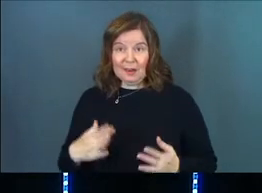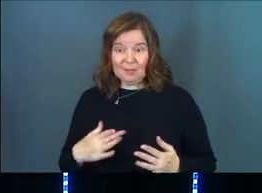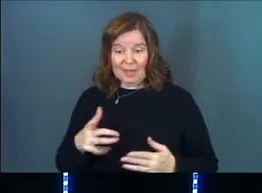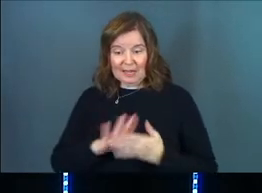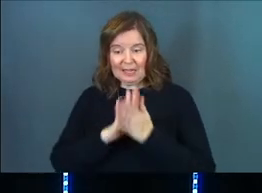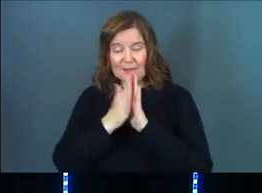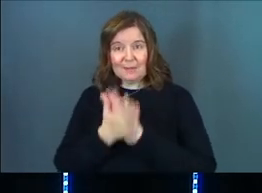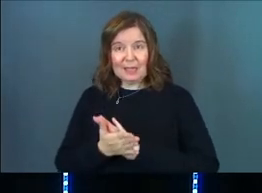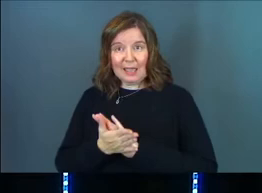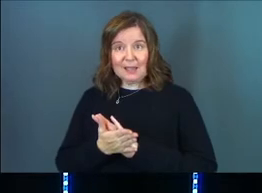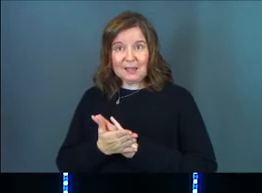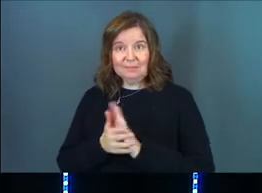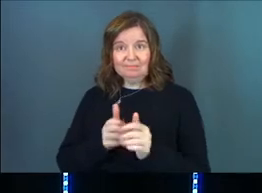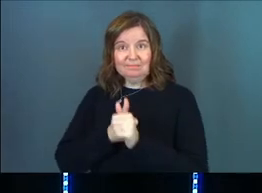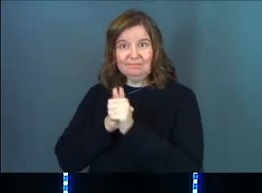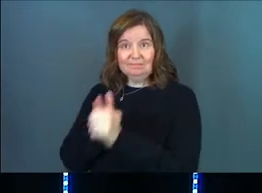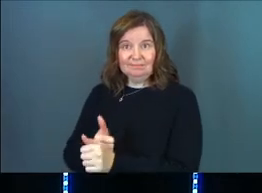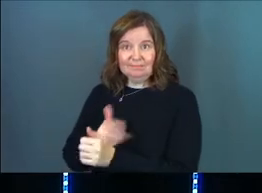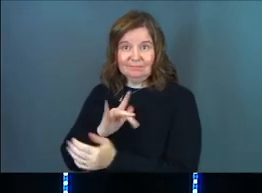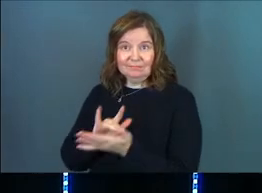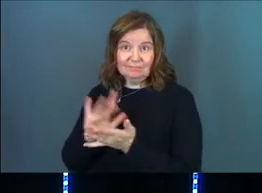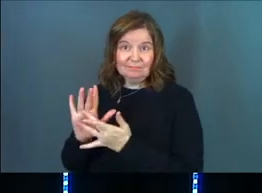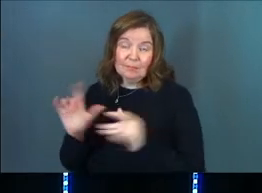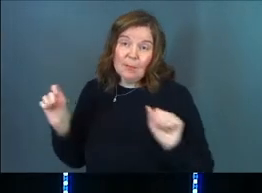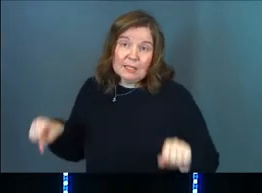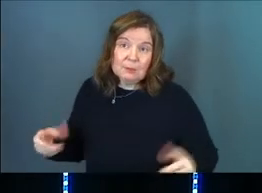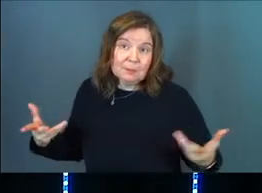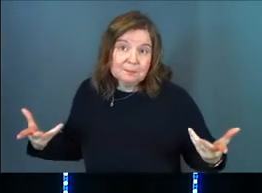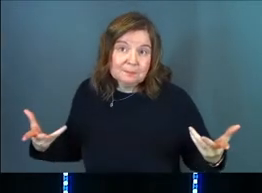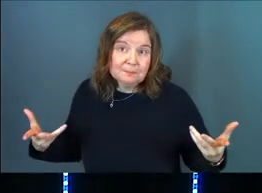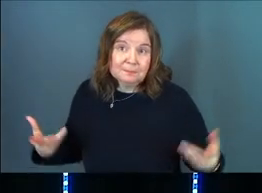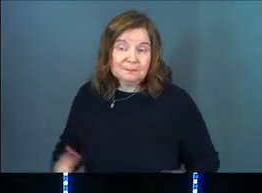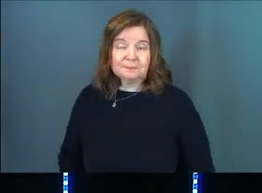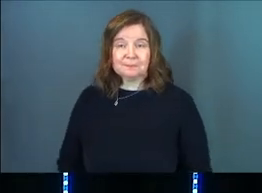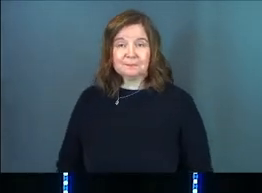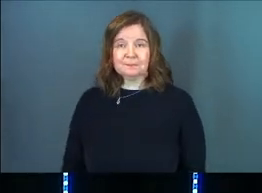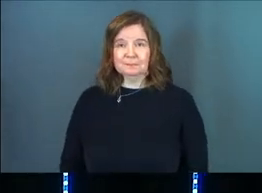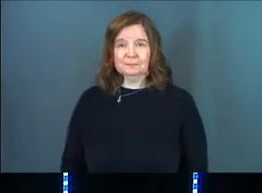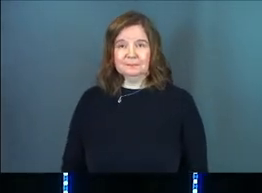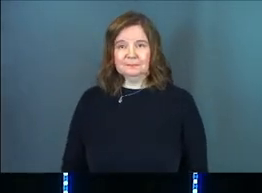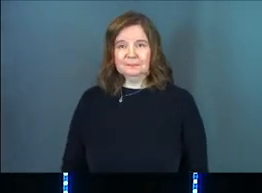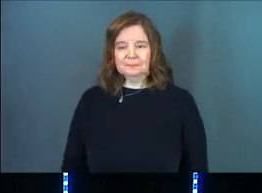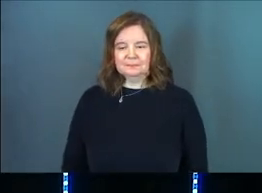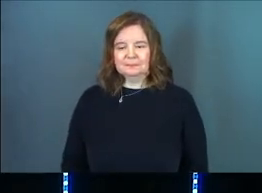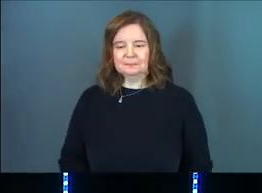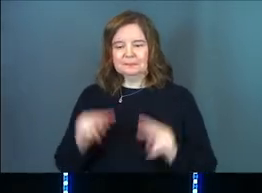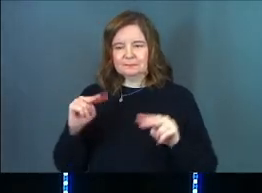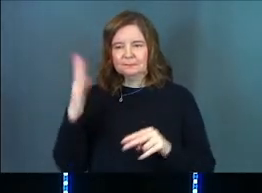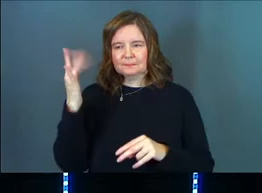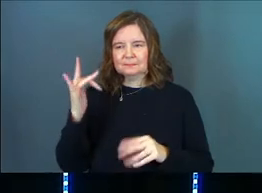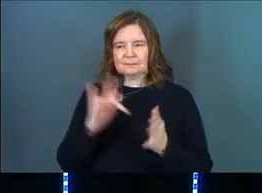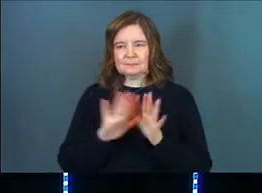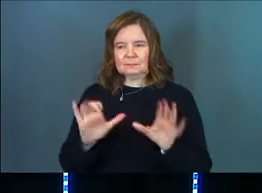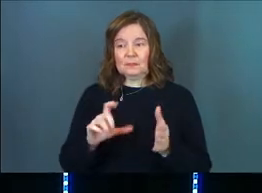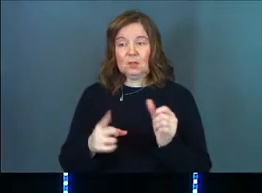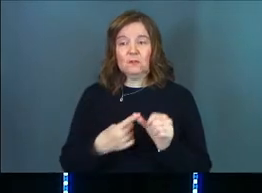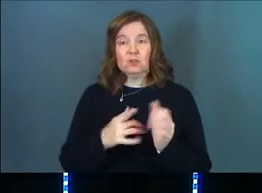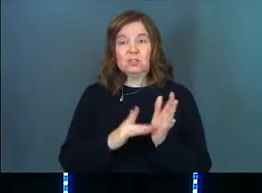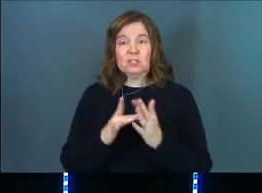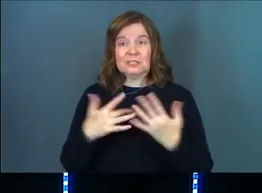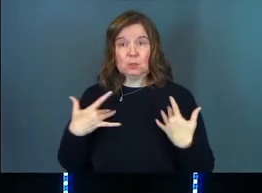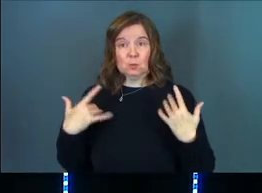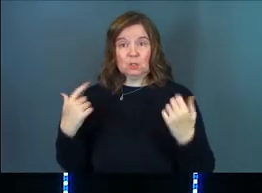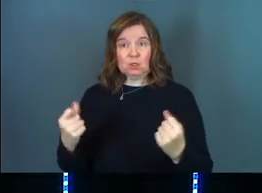and he became an enemy no longer? Possible. So let's look at why Jesus did this. First off,